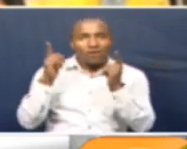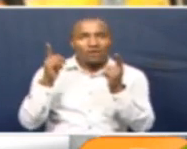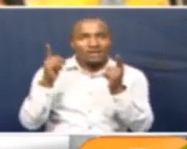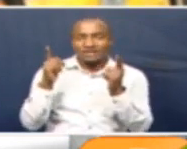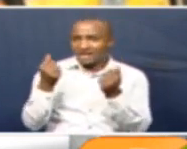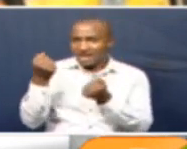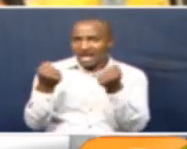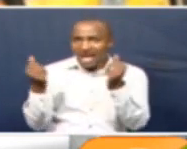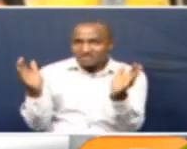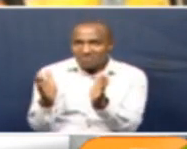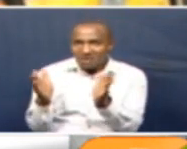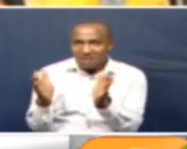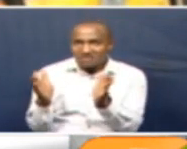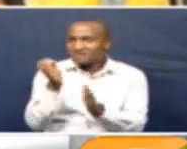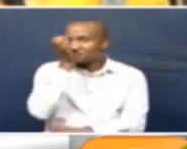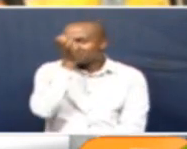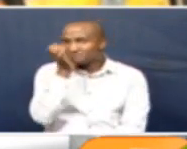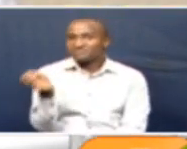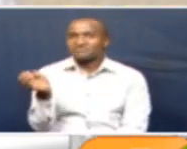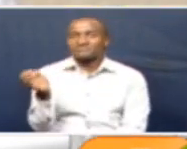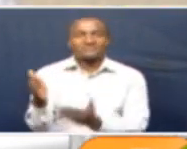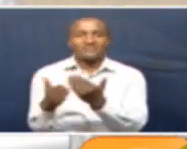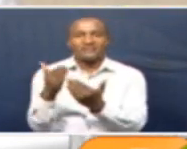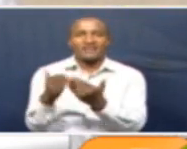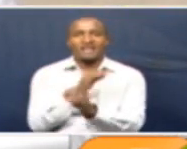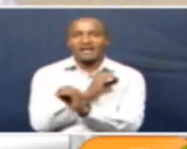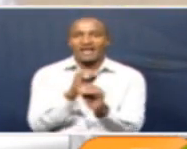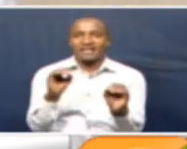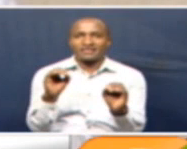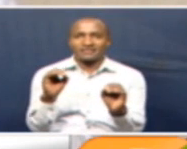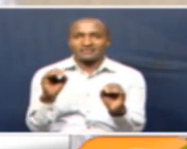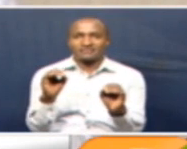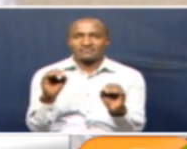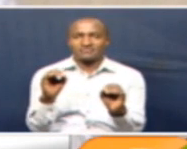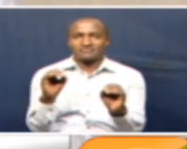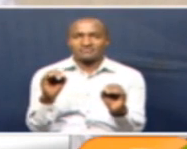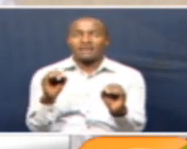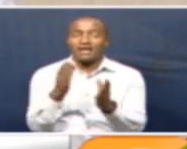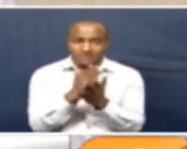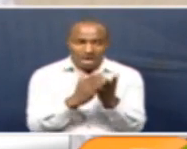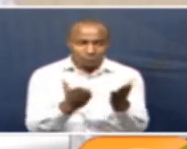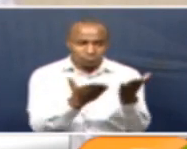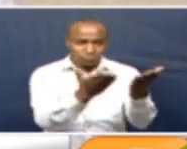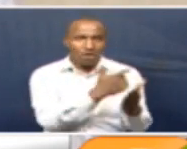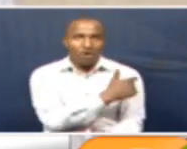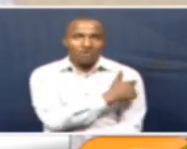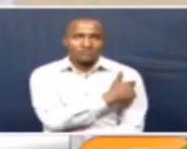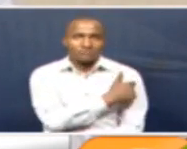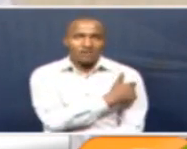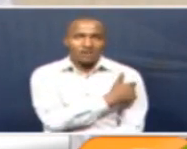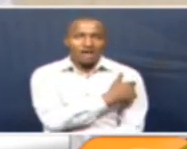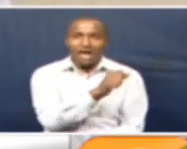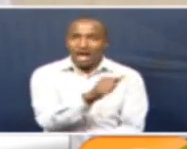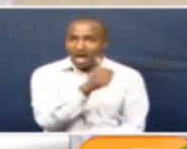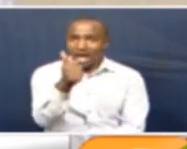hawajali gari za PSV. All the victims were assisted to hospital. Some have been referred